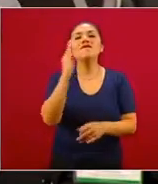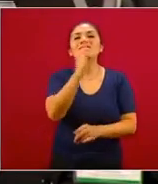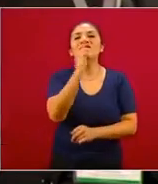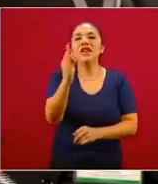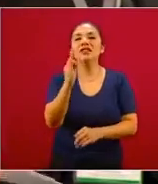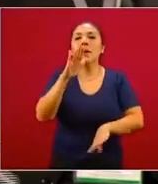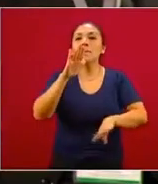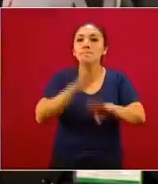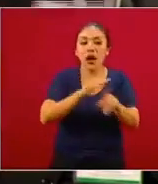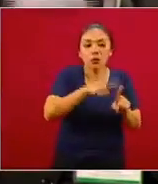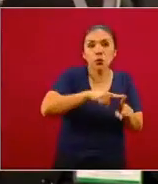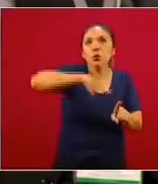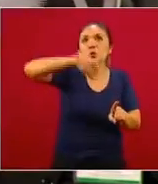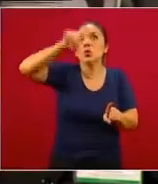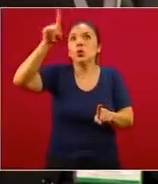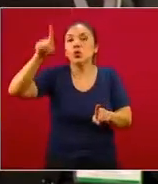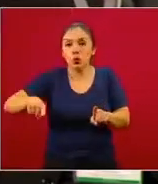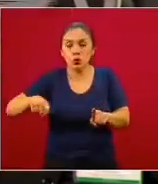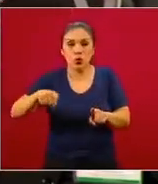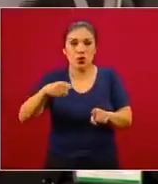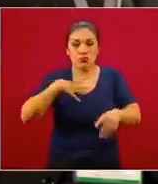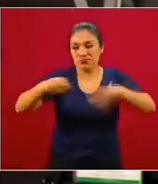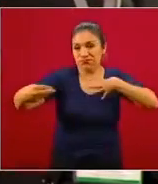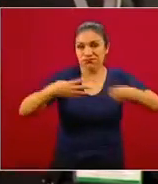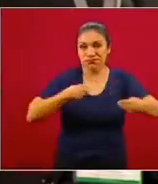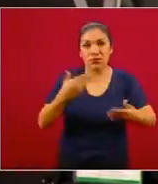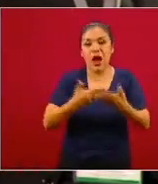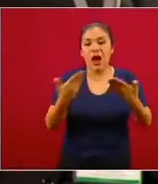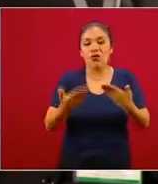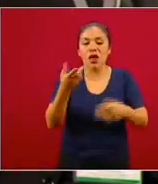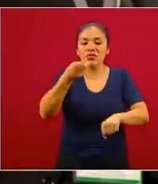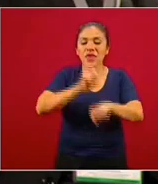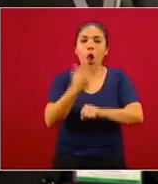spike of the highest number of contagions,